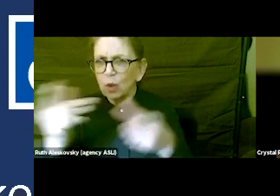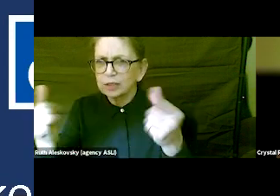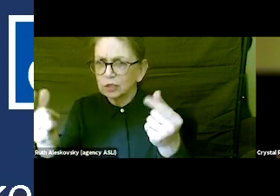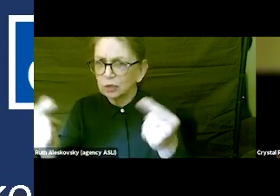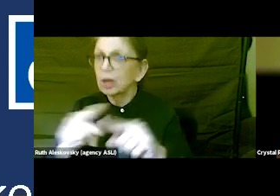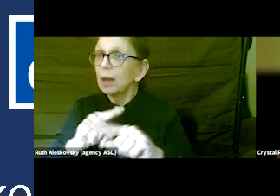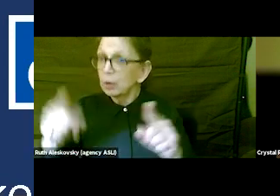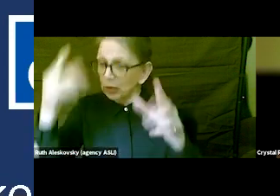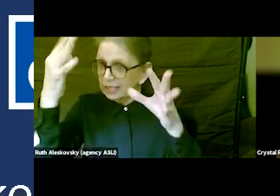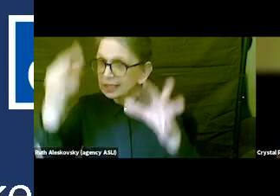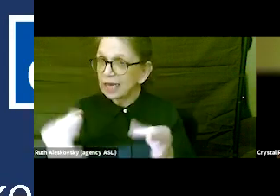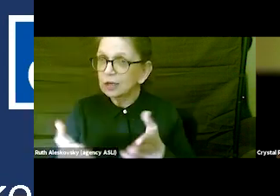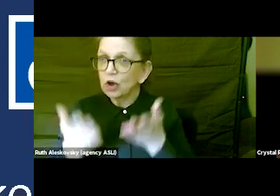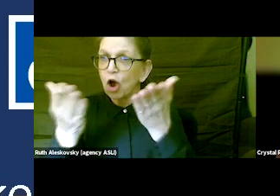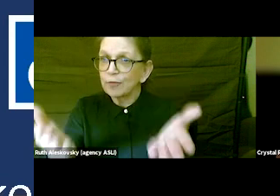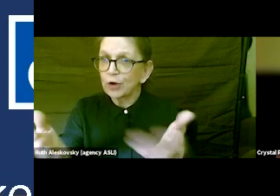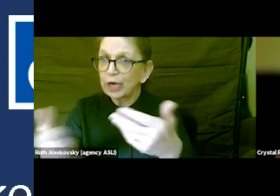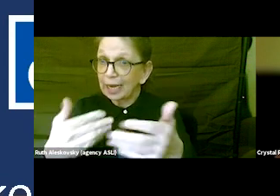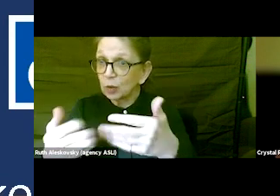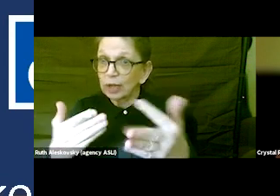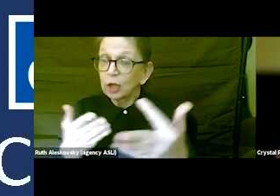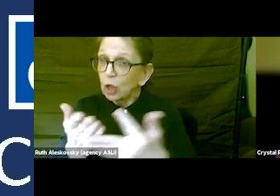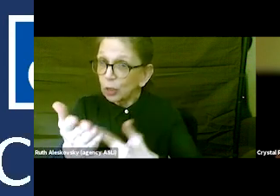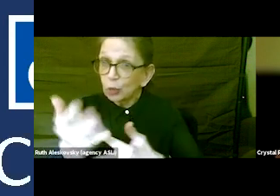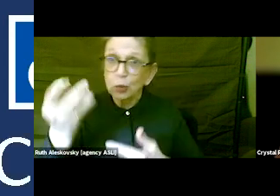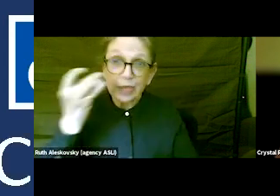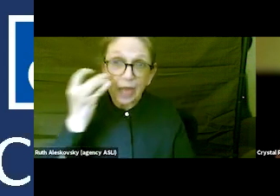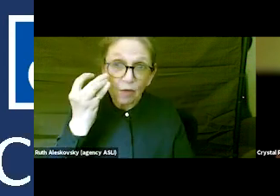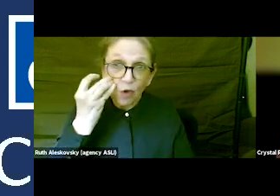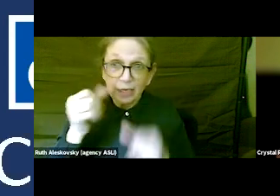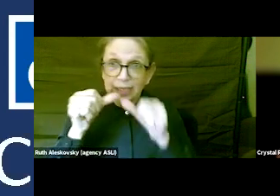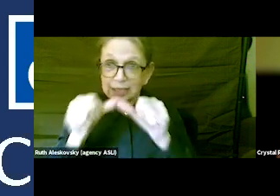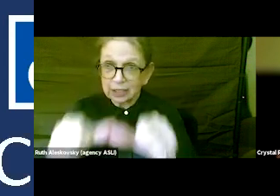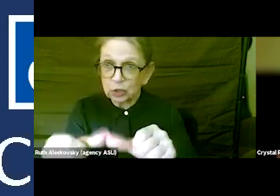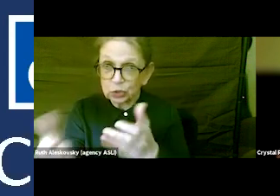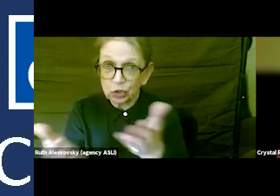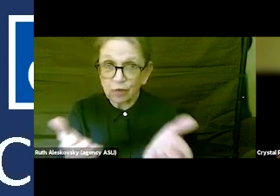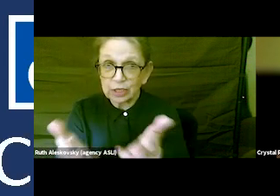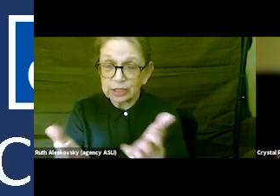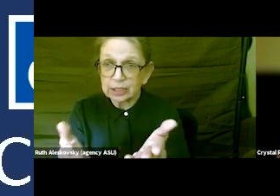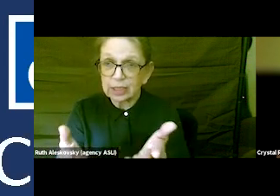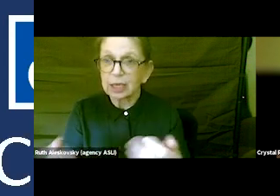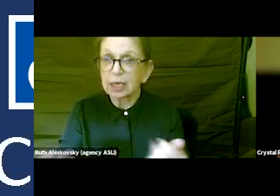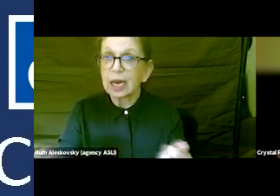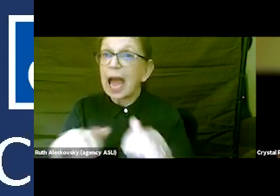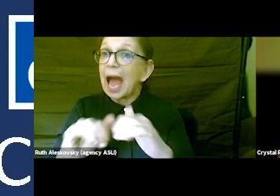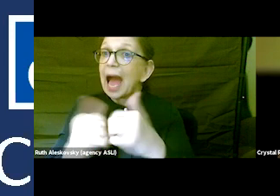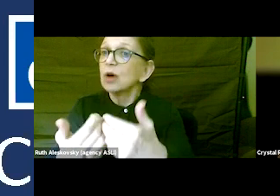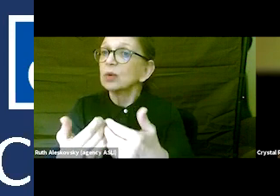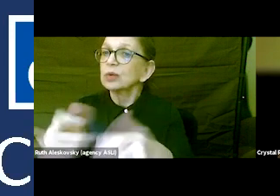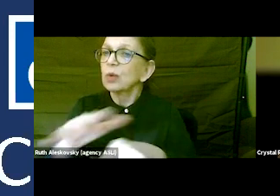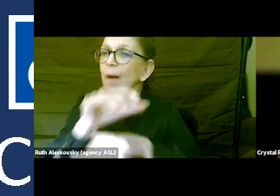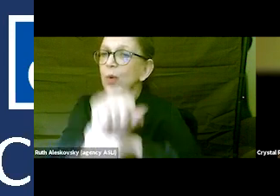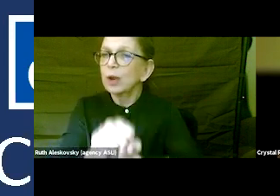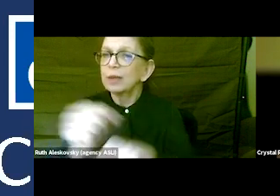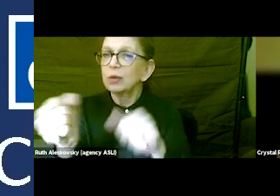to access this service. Next slide, please. The way you are able to make an appointment with an Empowered